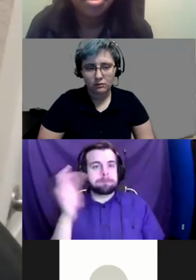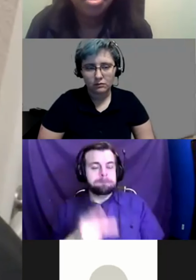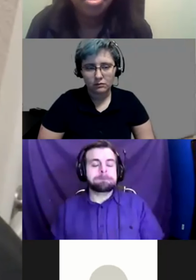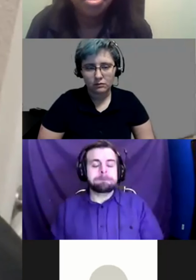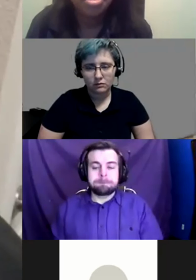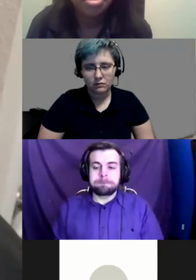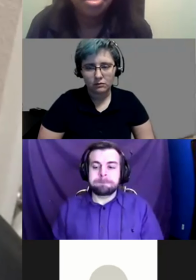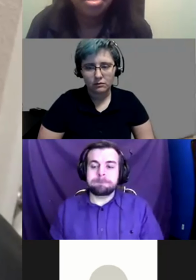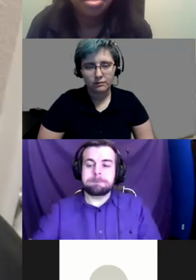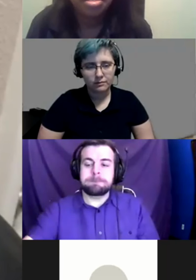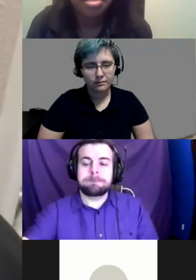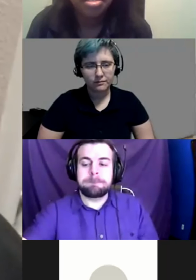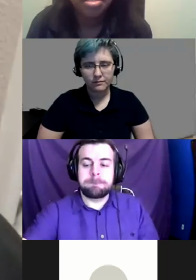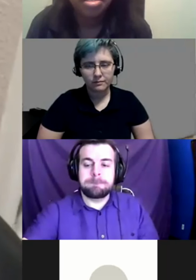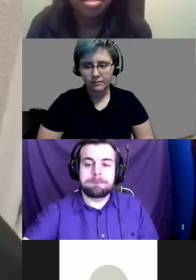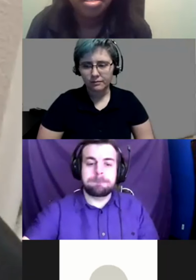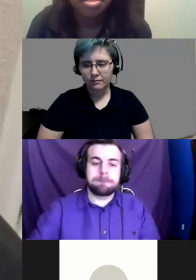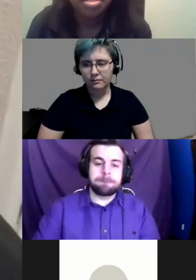while.